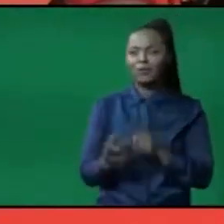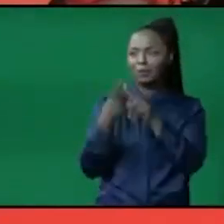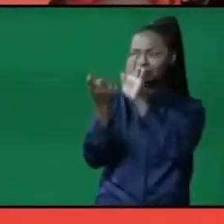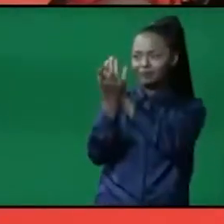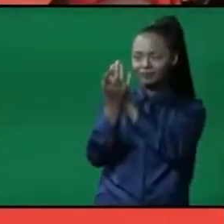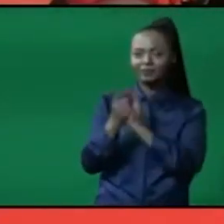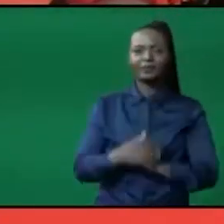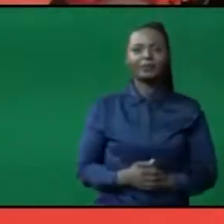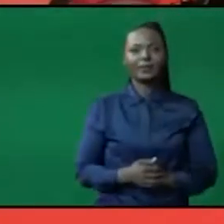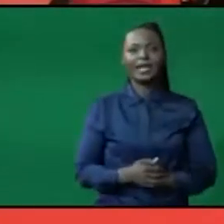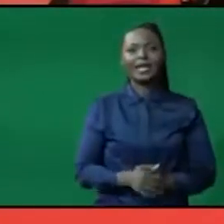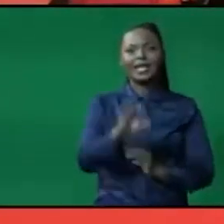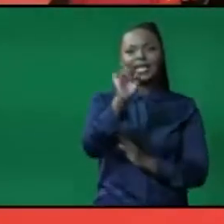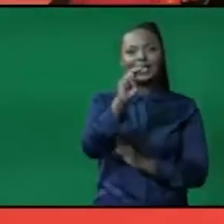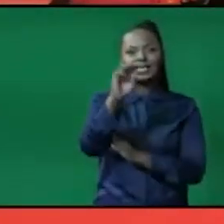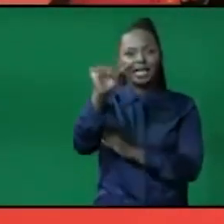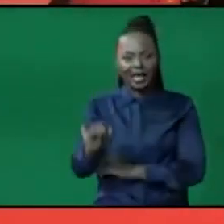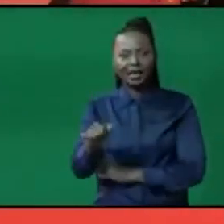ENCA, I told them one thing, that